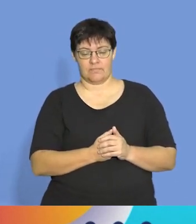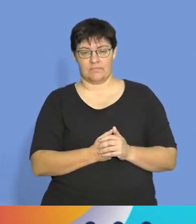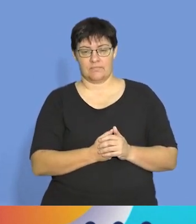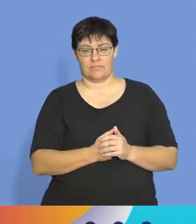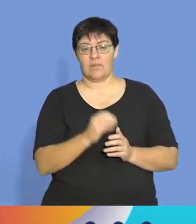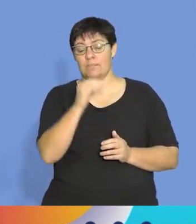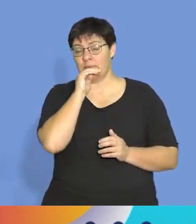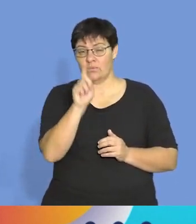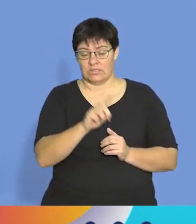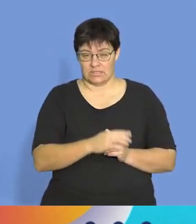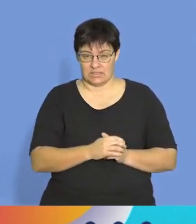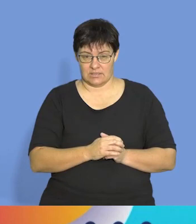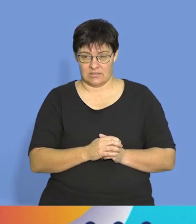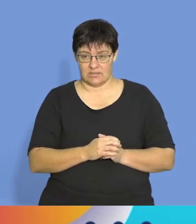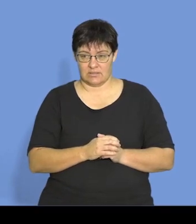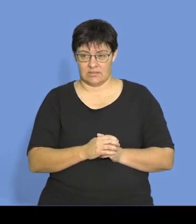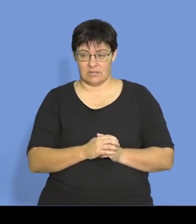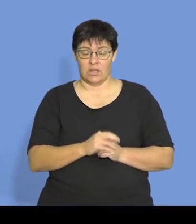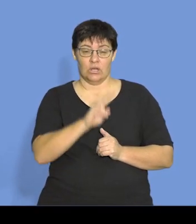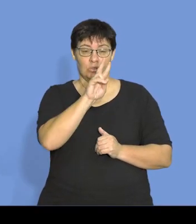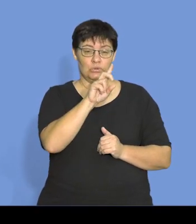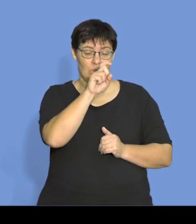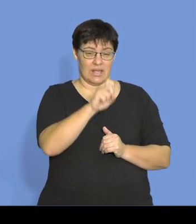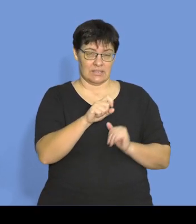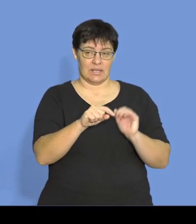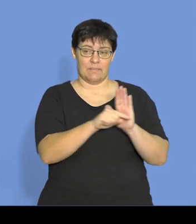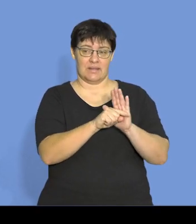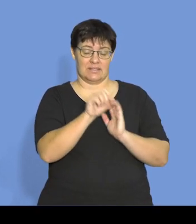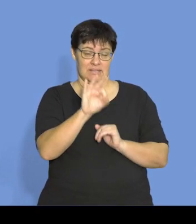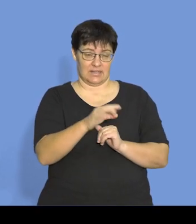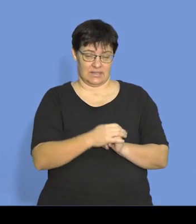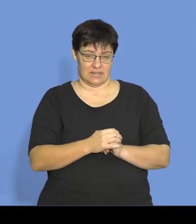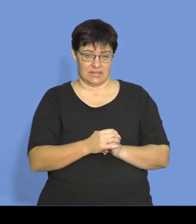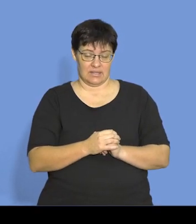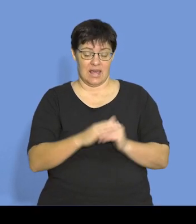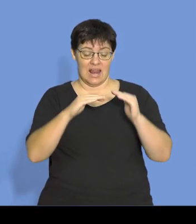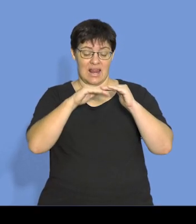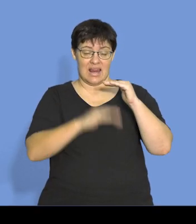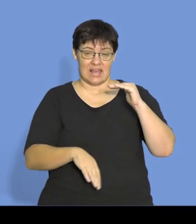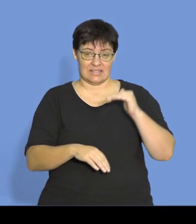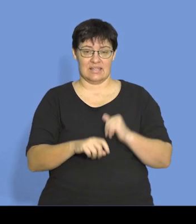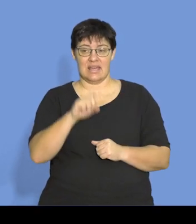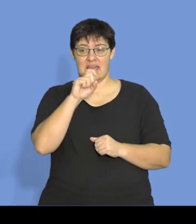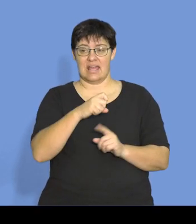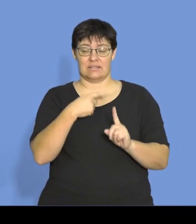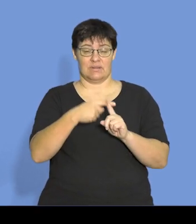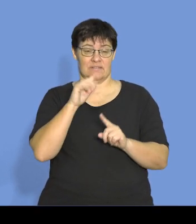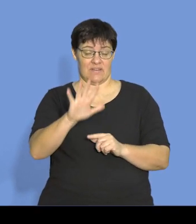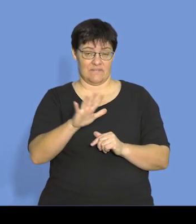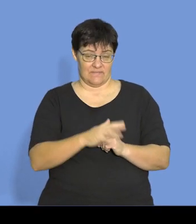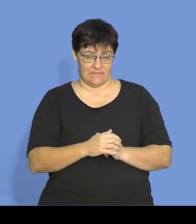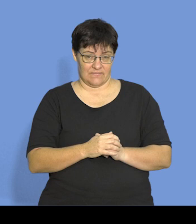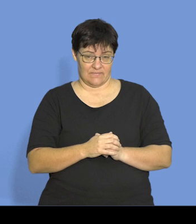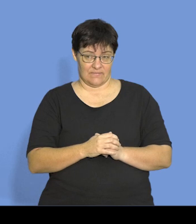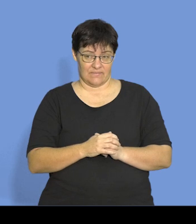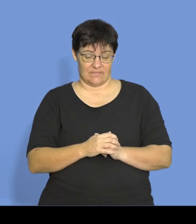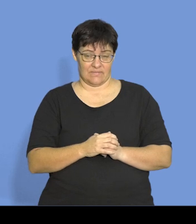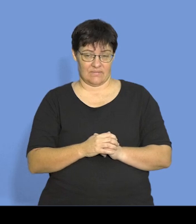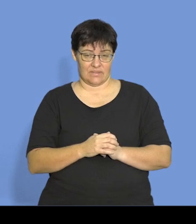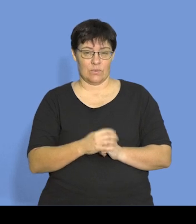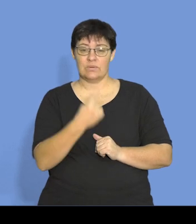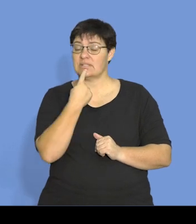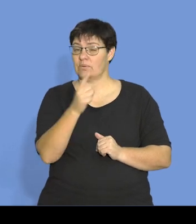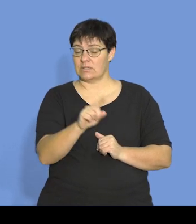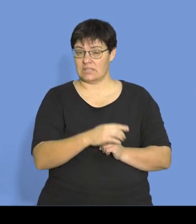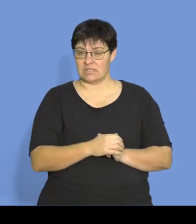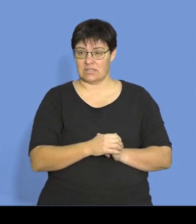here. So it means if I say 2x minus 3 less than x plus 5, I